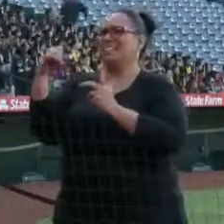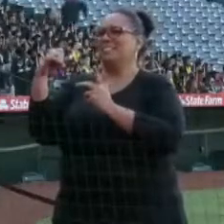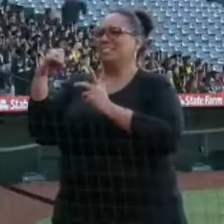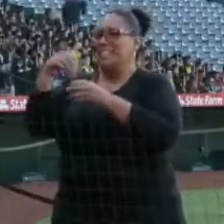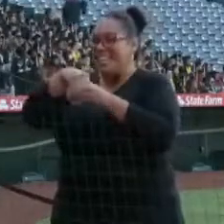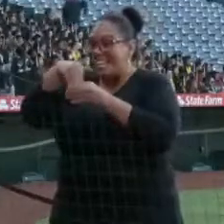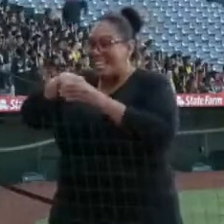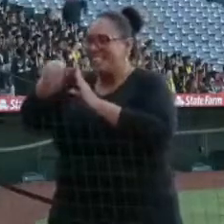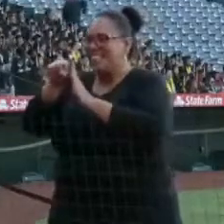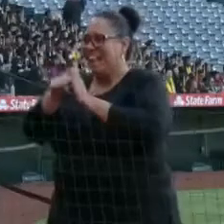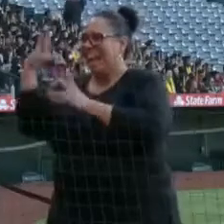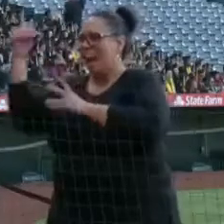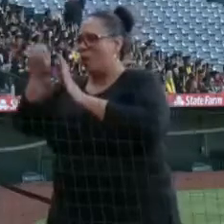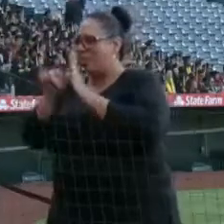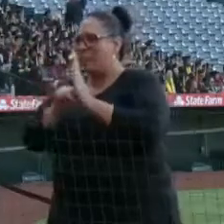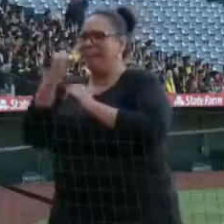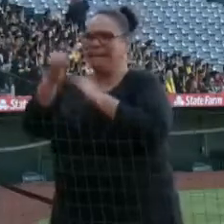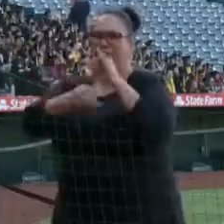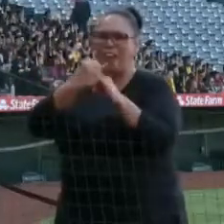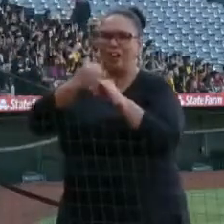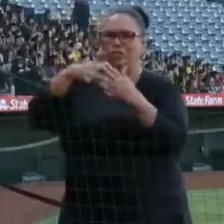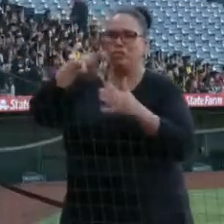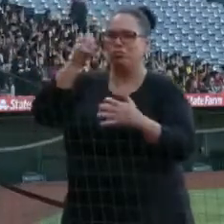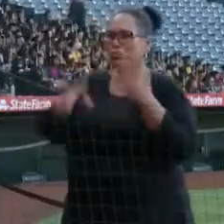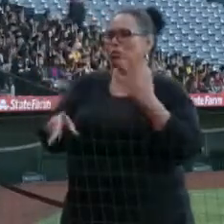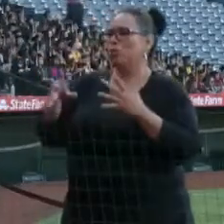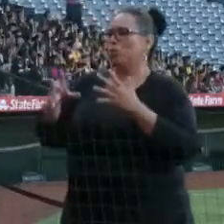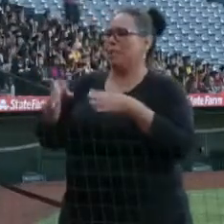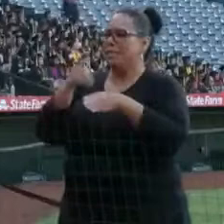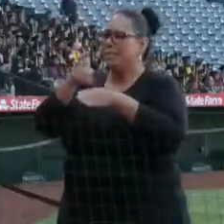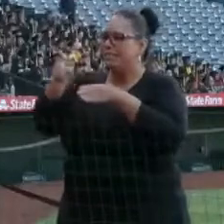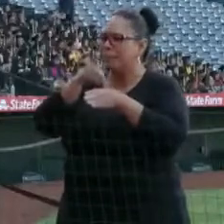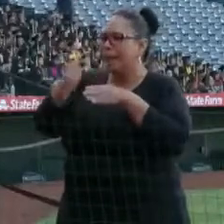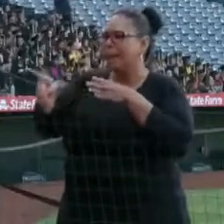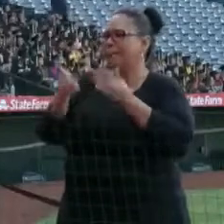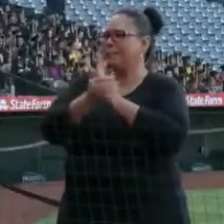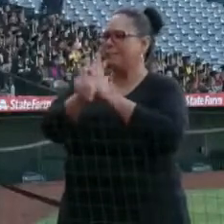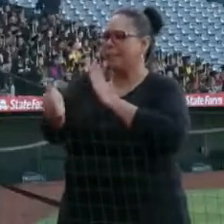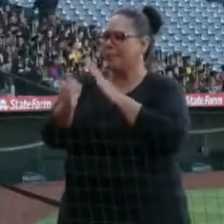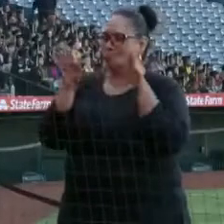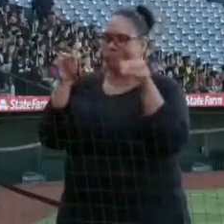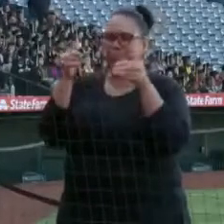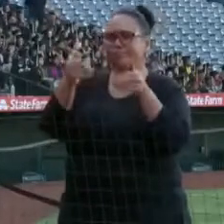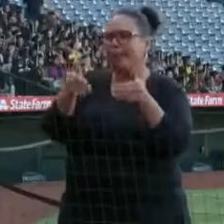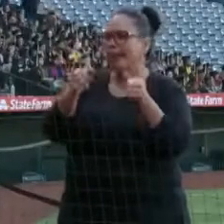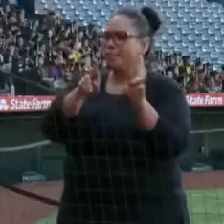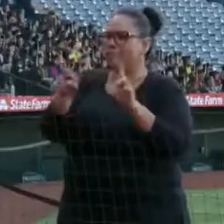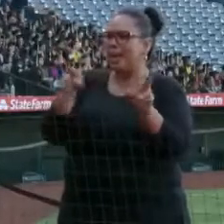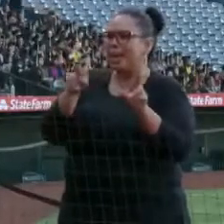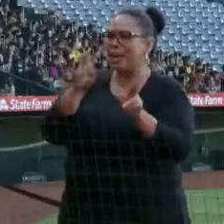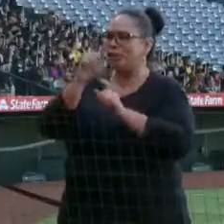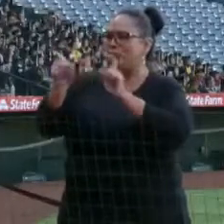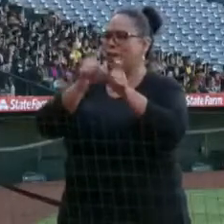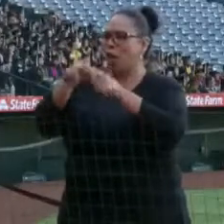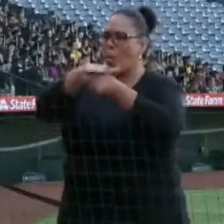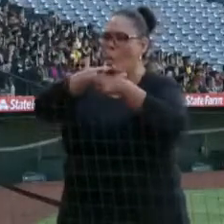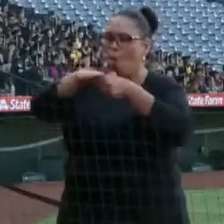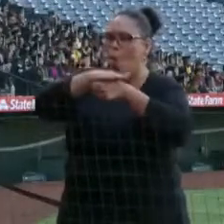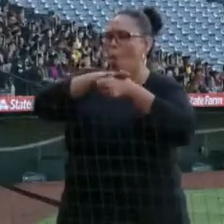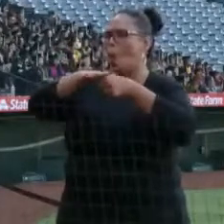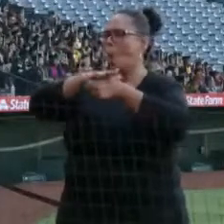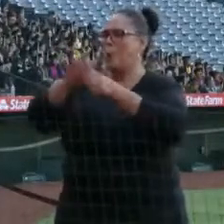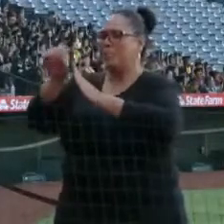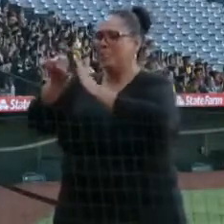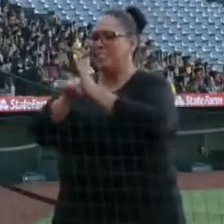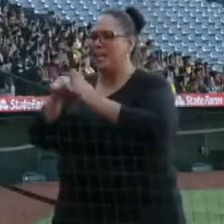international students. They hone their disciplinary skills in preparation to contribute in local, regional, and